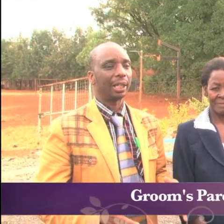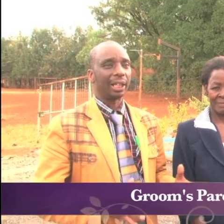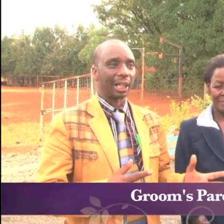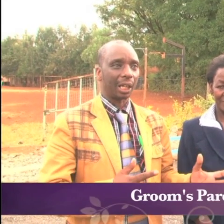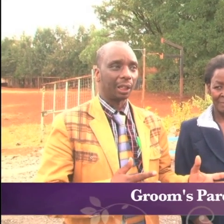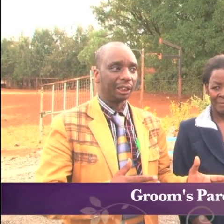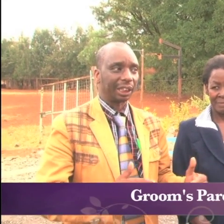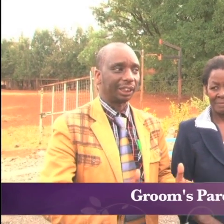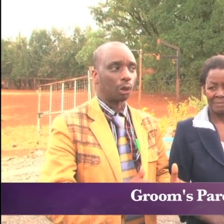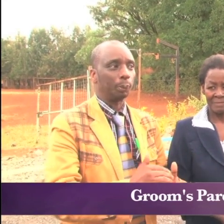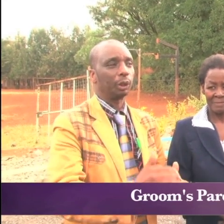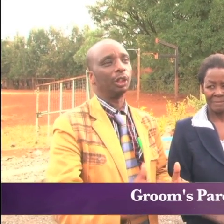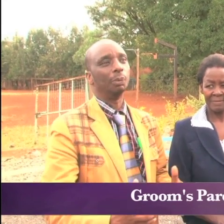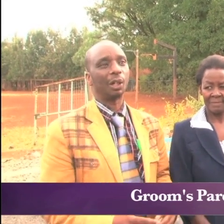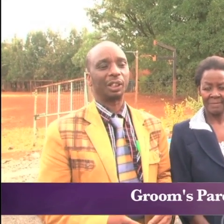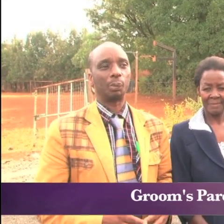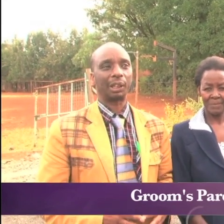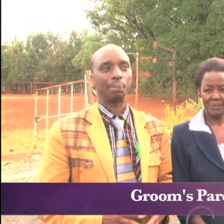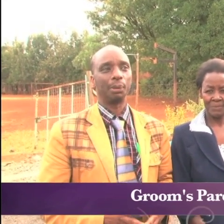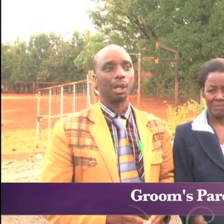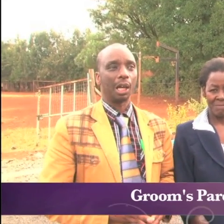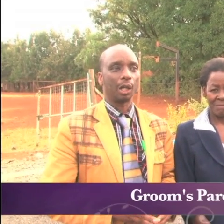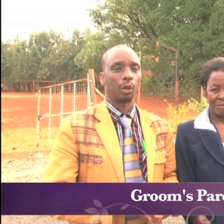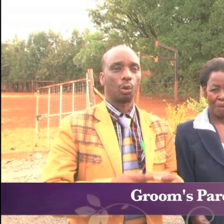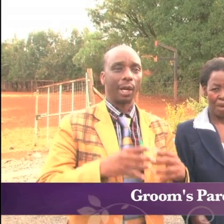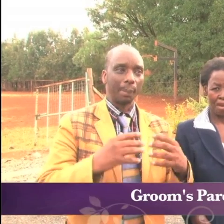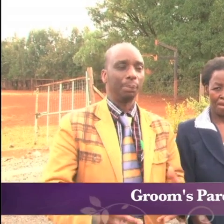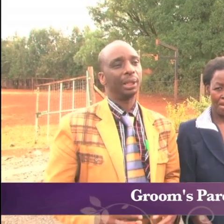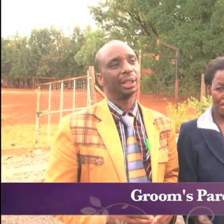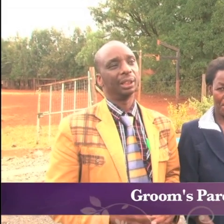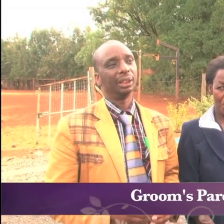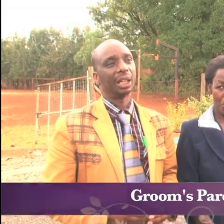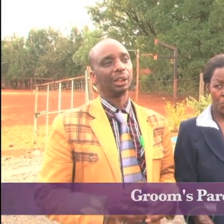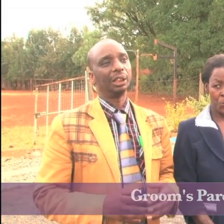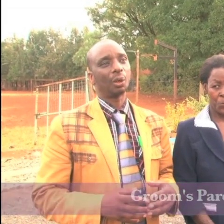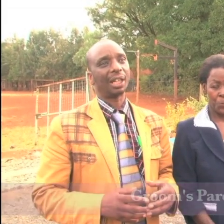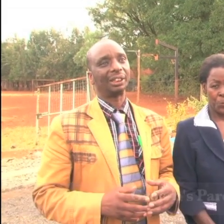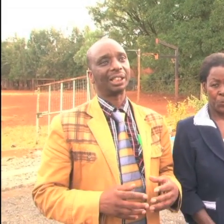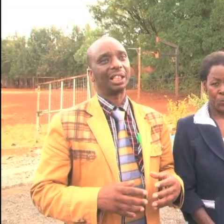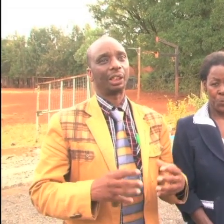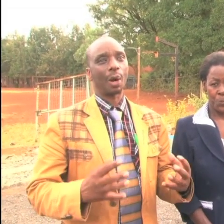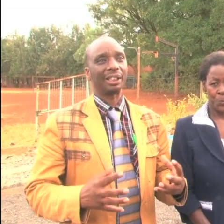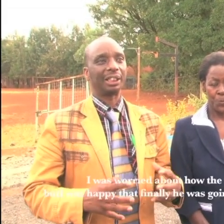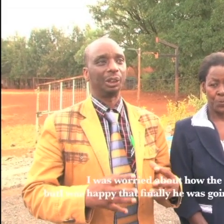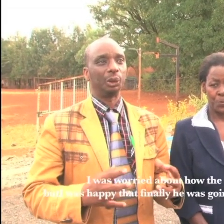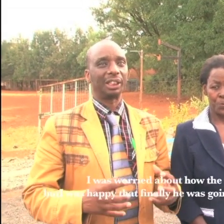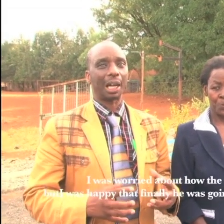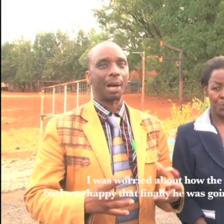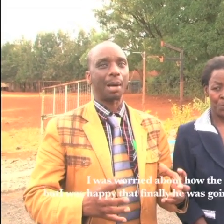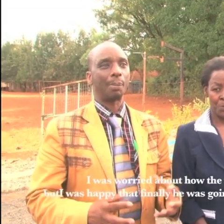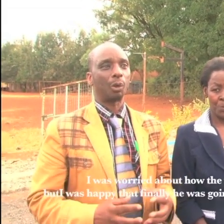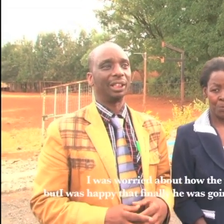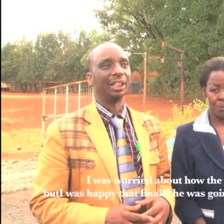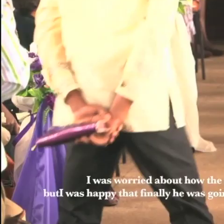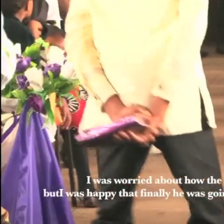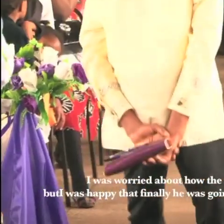yale yanahitajika kupitiwa ndio mtu aweze kupata kuwa na bibi. na nilikuwa na shida sana nikiwaza nikijiuliza kama